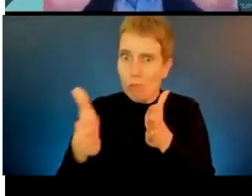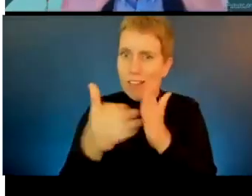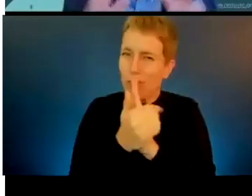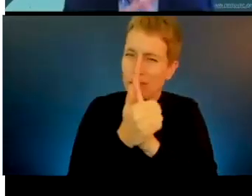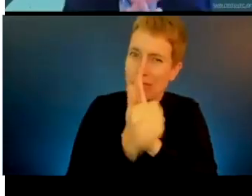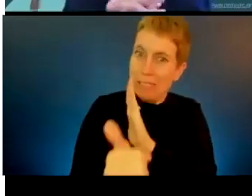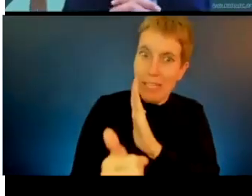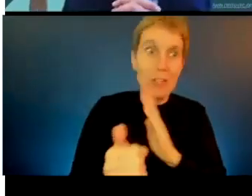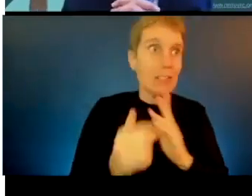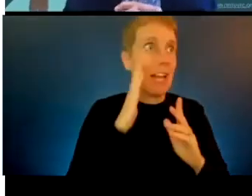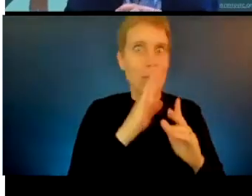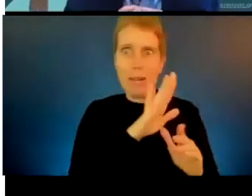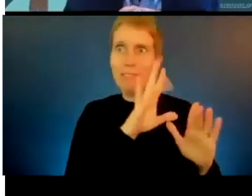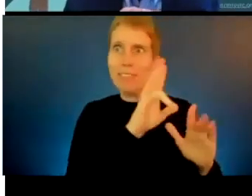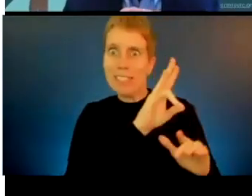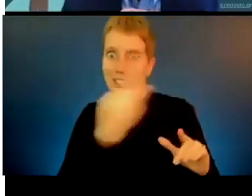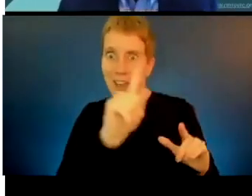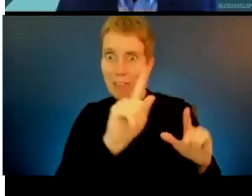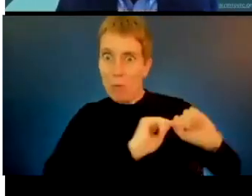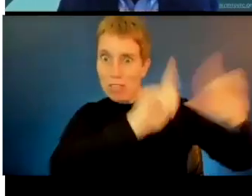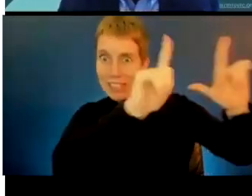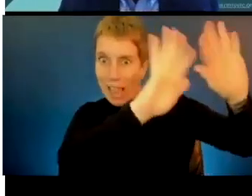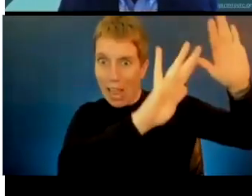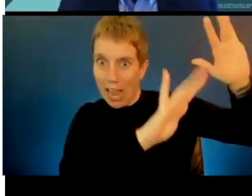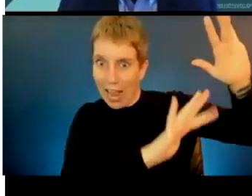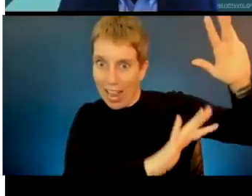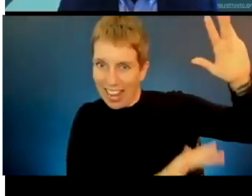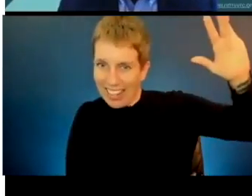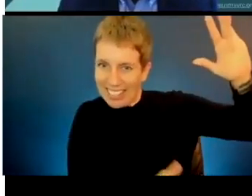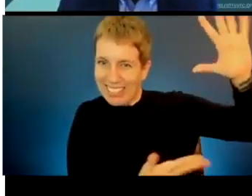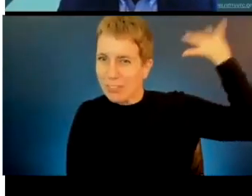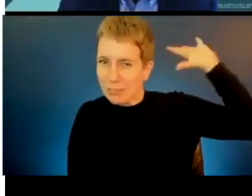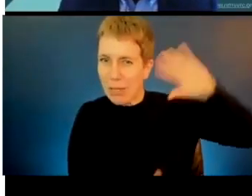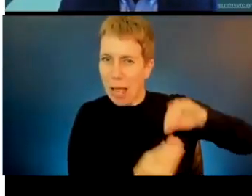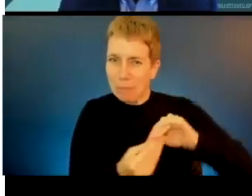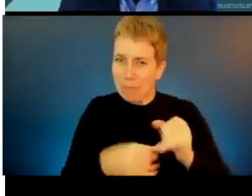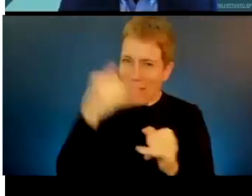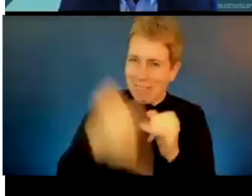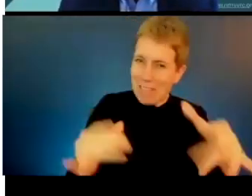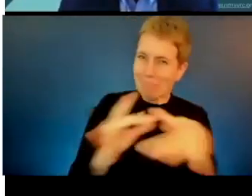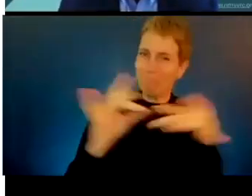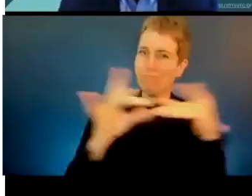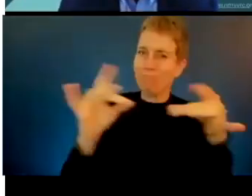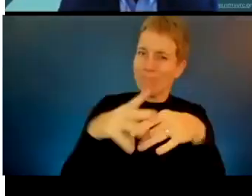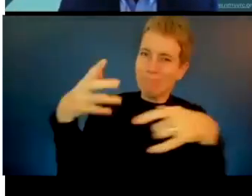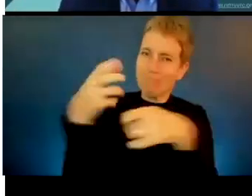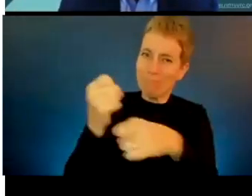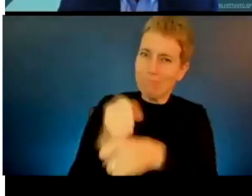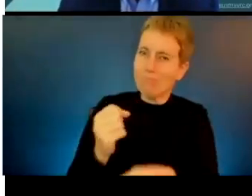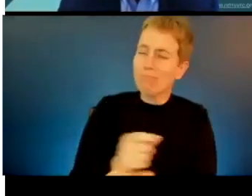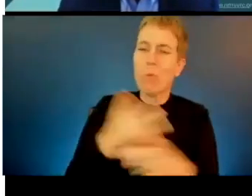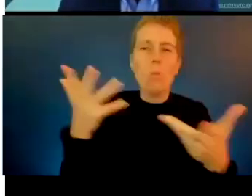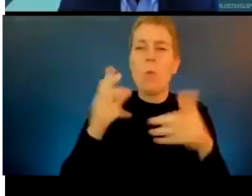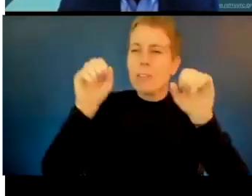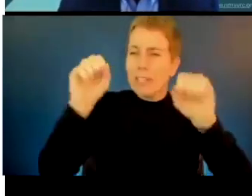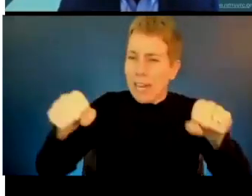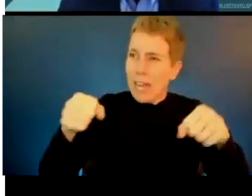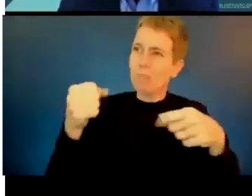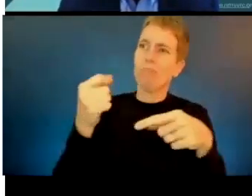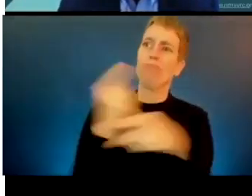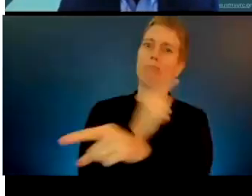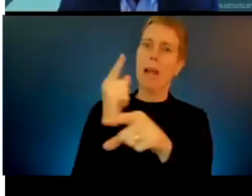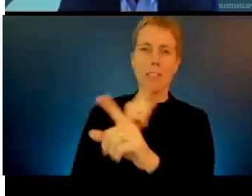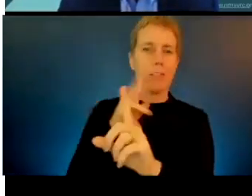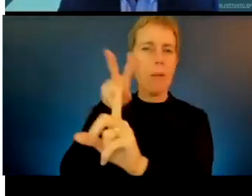71 slides. So let's have our presenters bring it home with some practical guidance. So Dr.